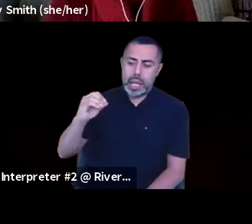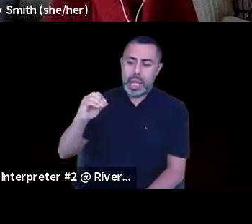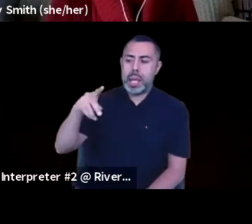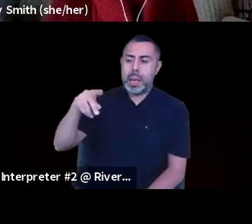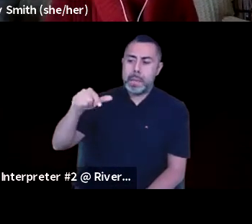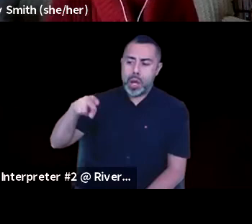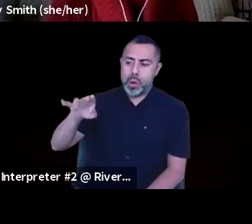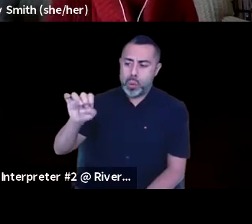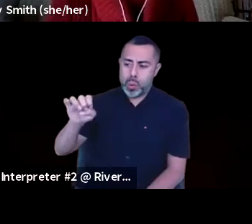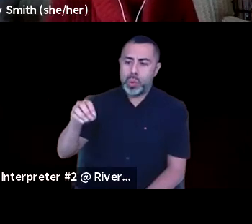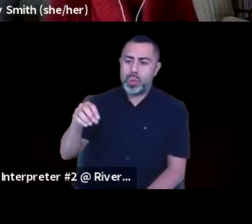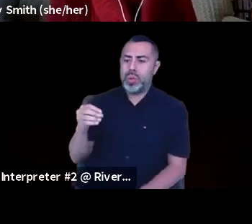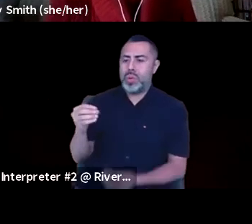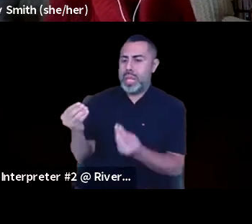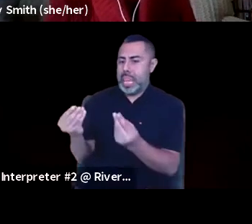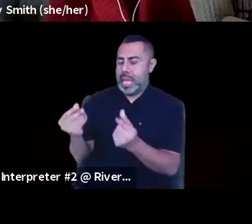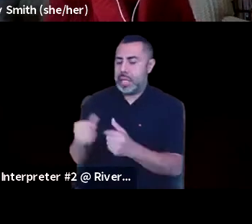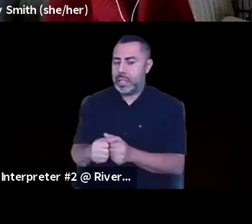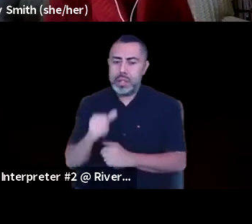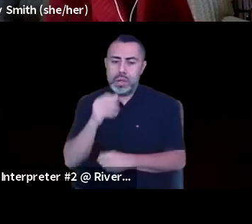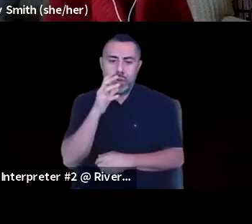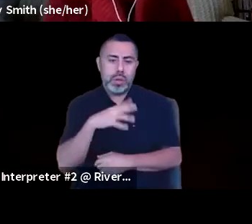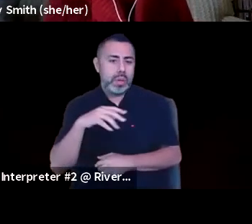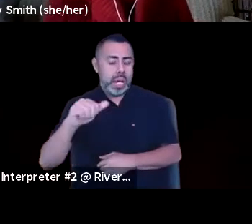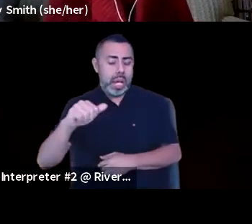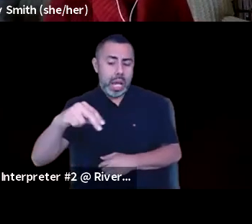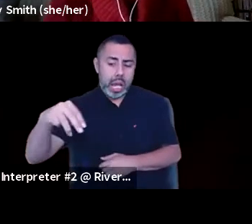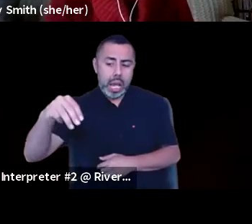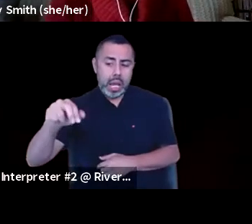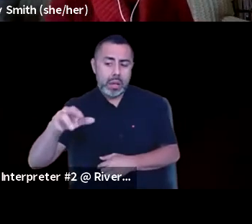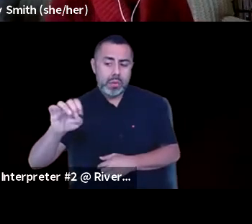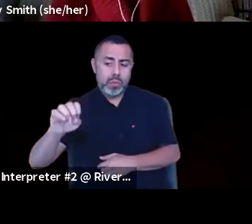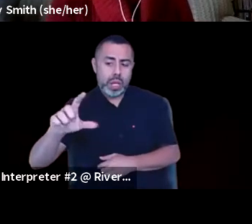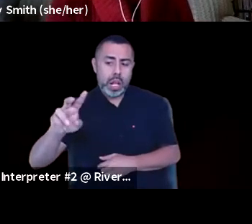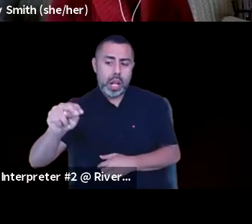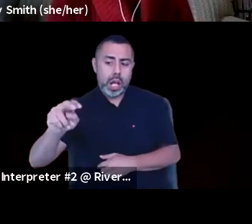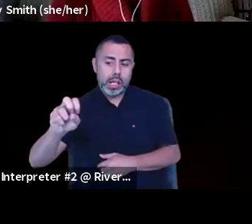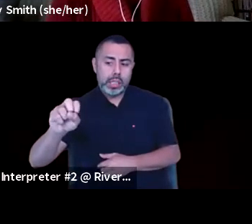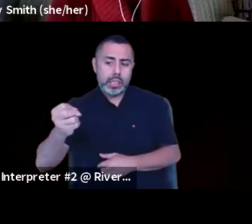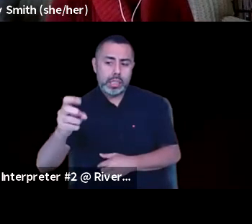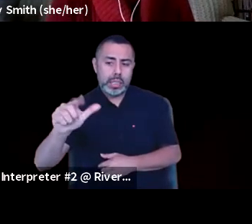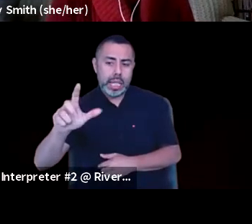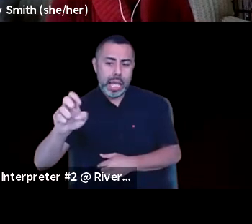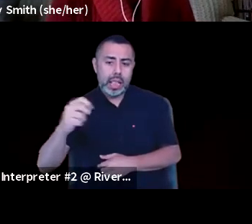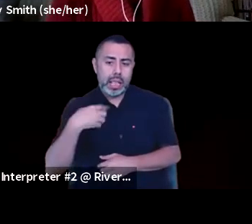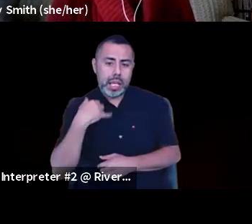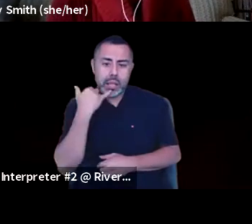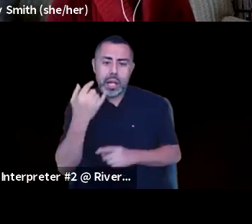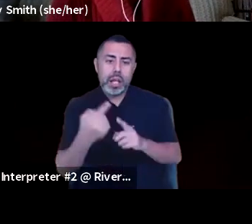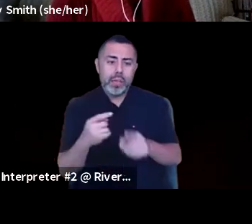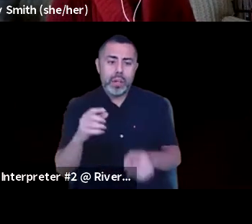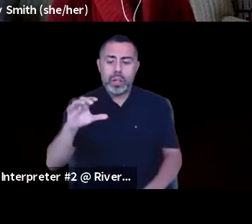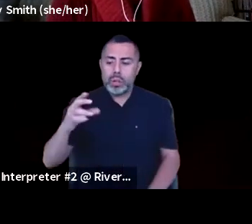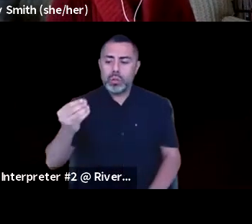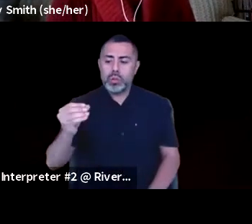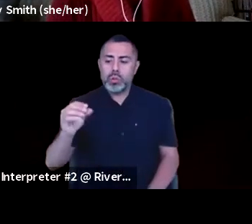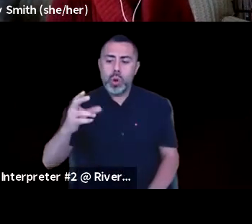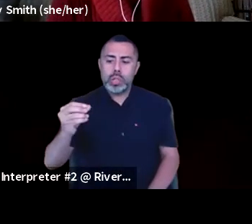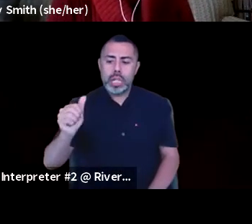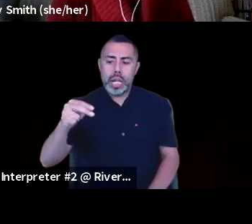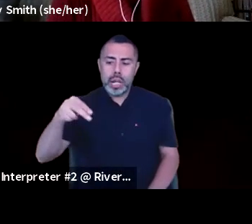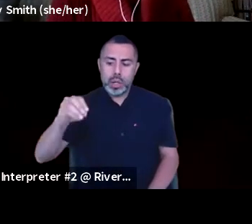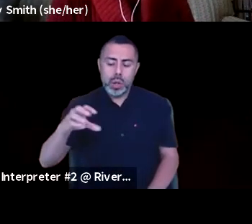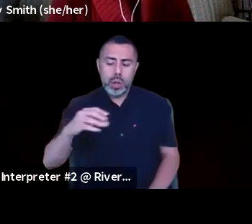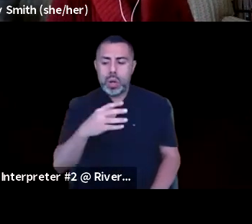I'm Anne-Marie Lonsdale, calling from Chochenyo and Ohlone land, those people